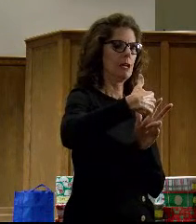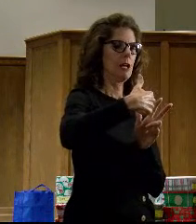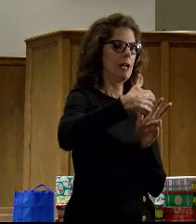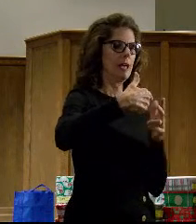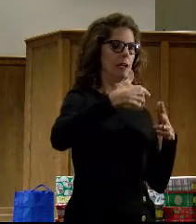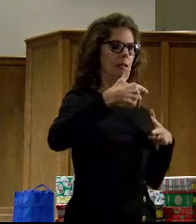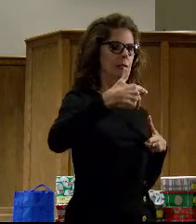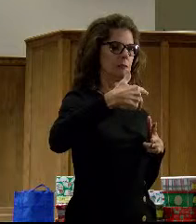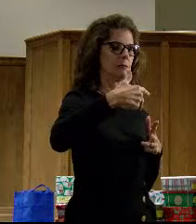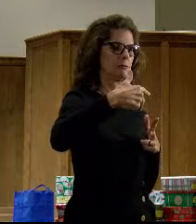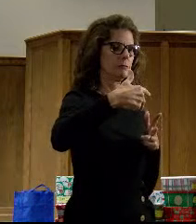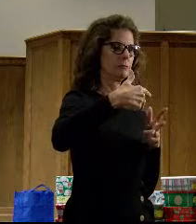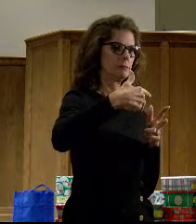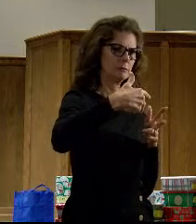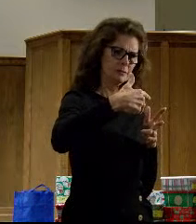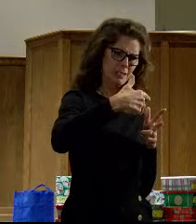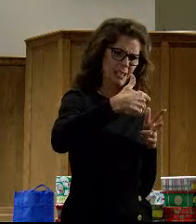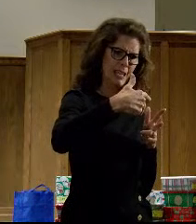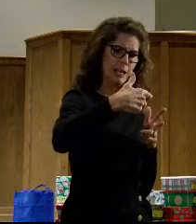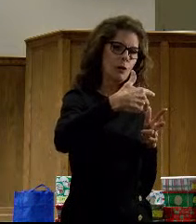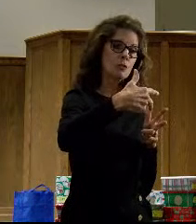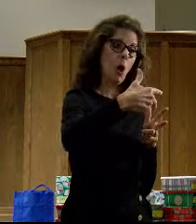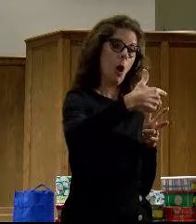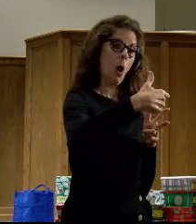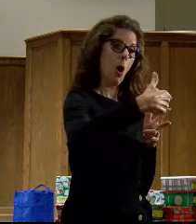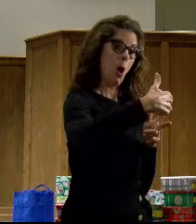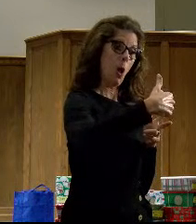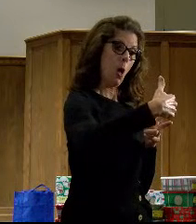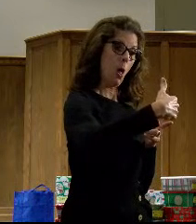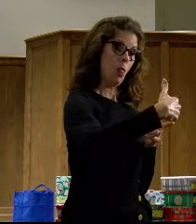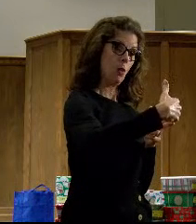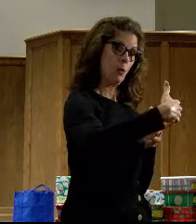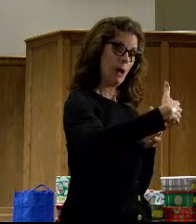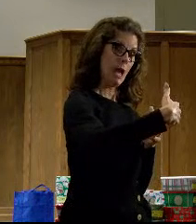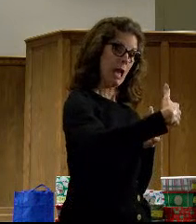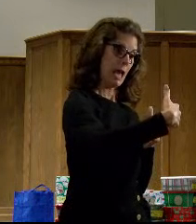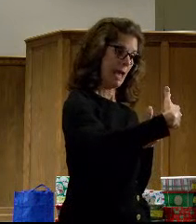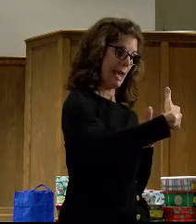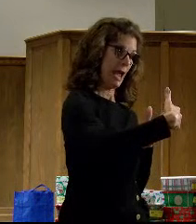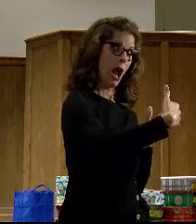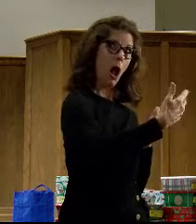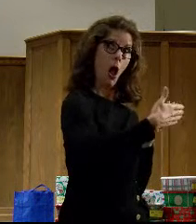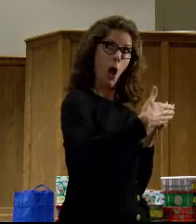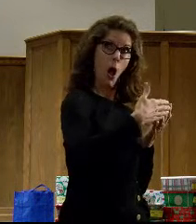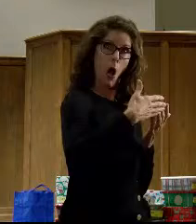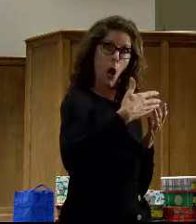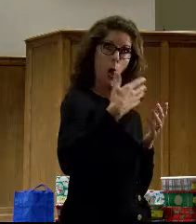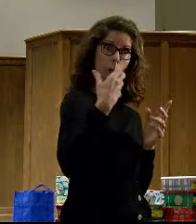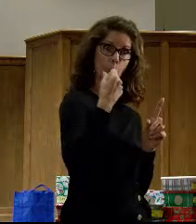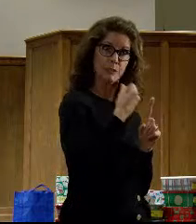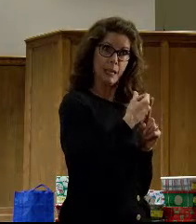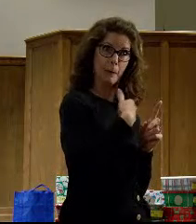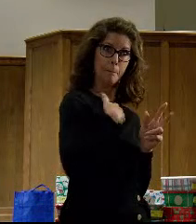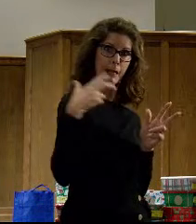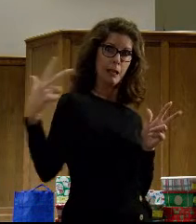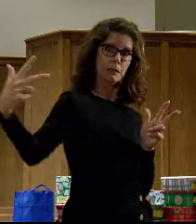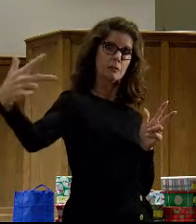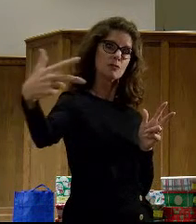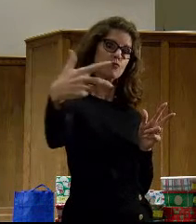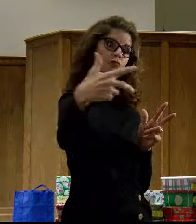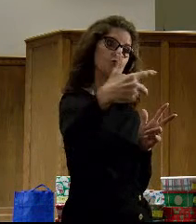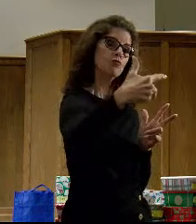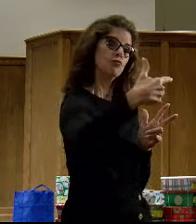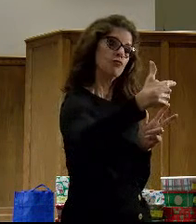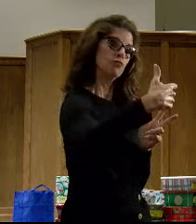Boulevard, this truck swerves all the way into my lane and nearly hits me.